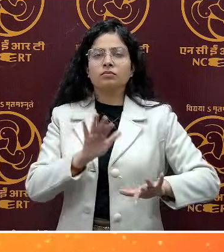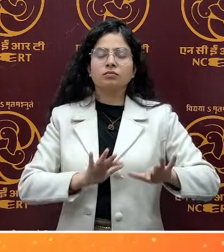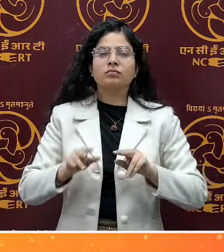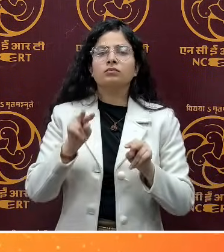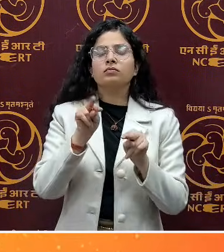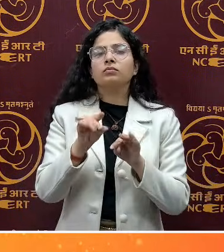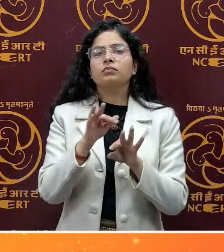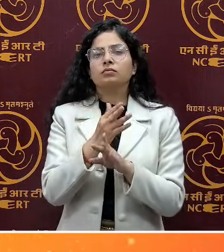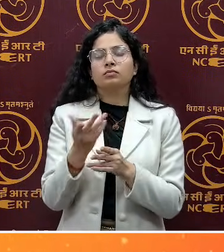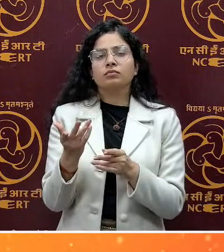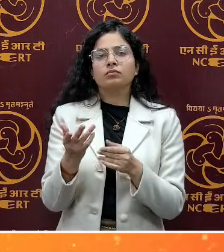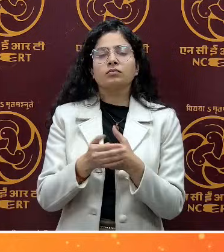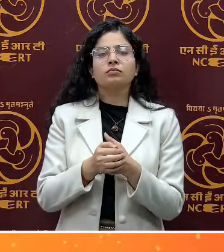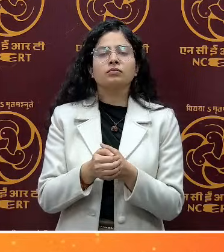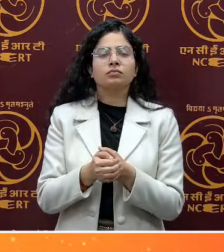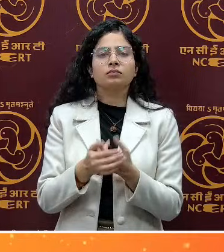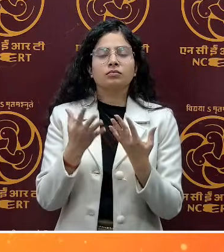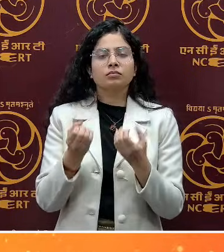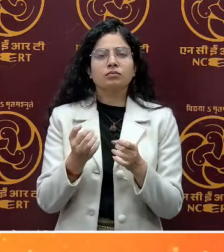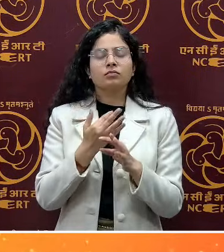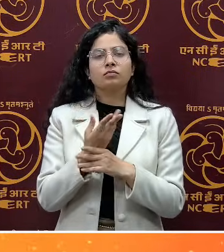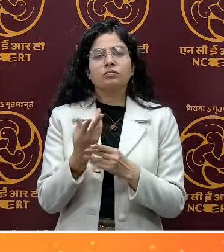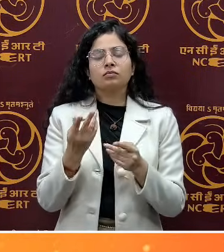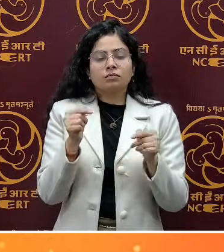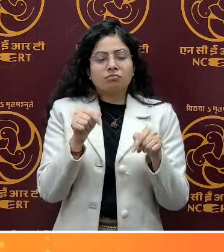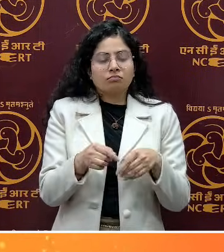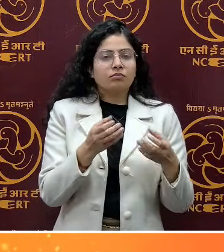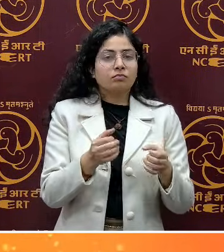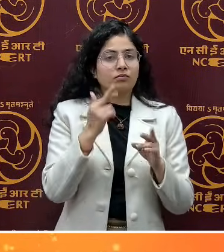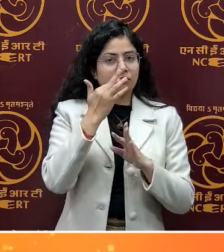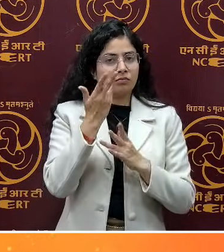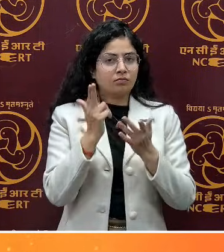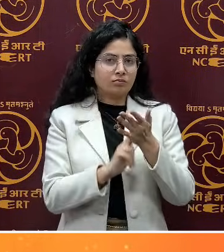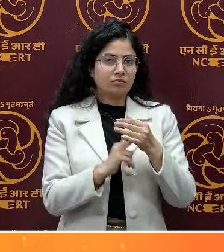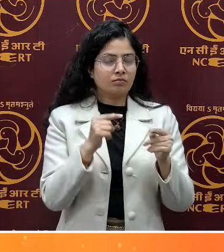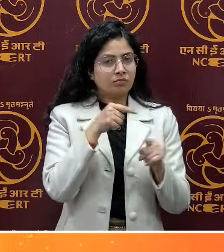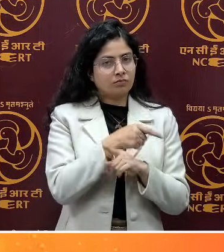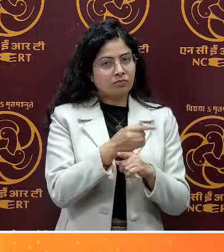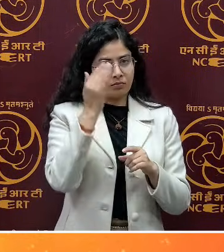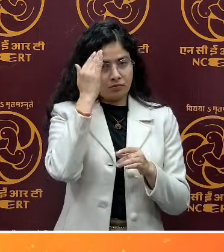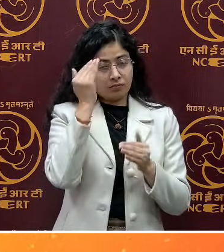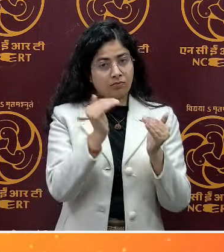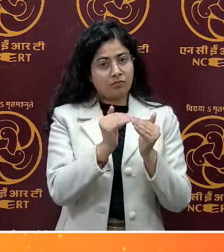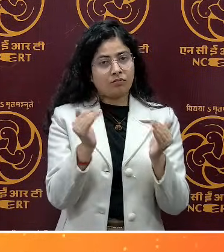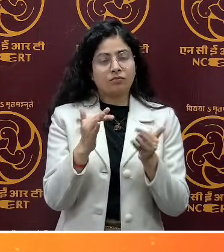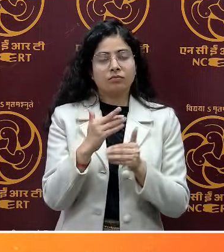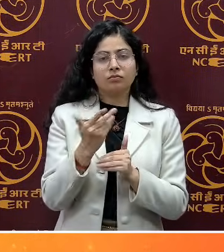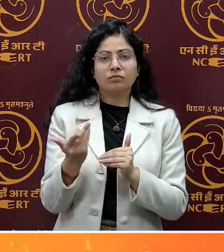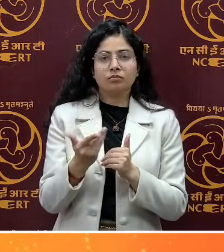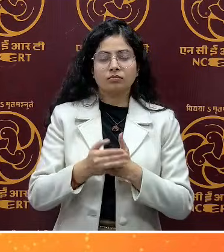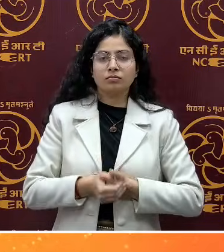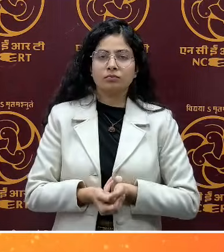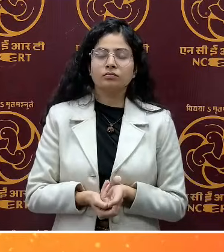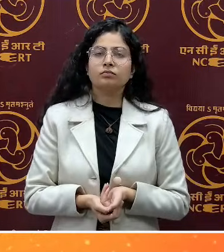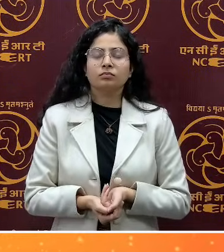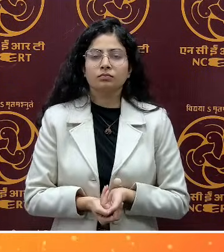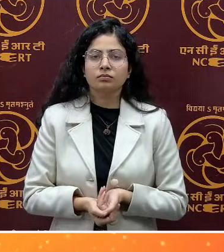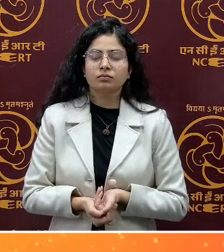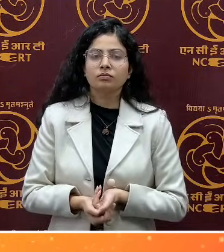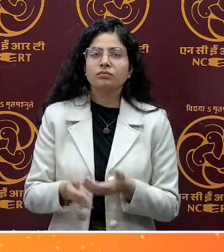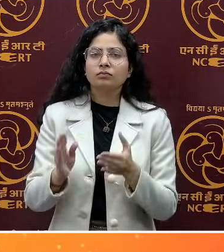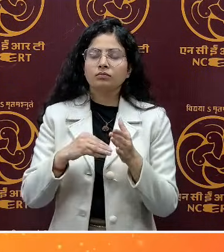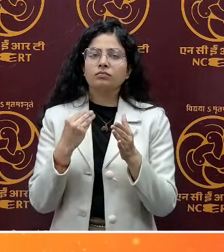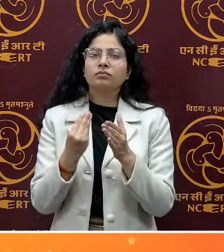that is what is the need of an hour, because nature know how to balance itself, right? Right. We can